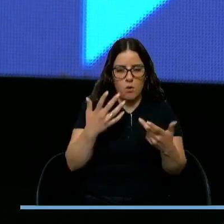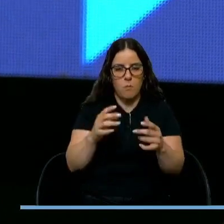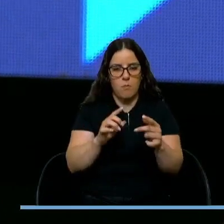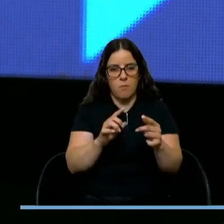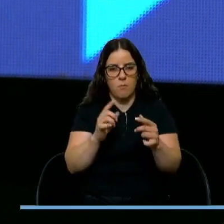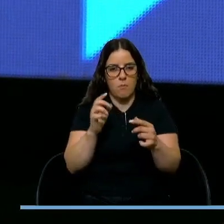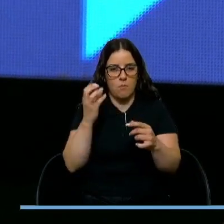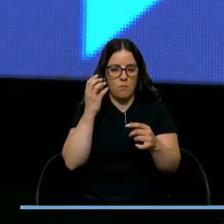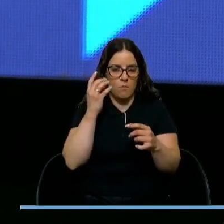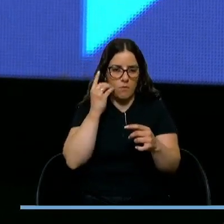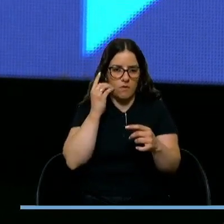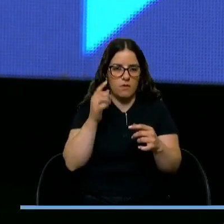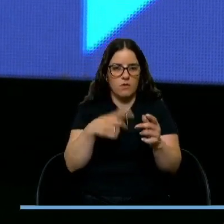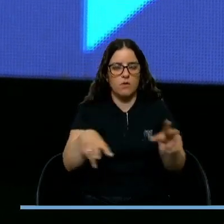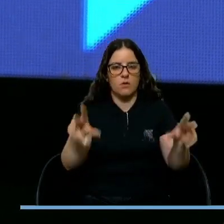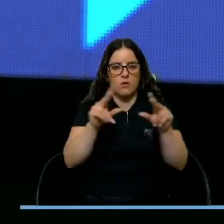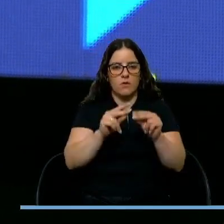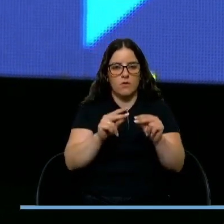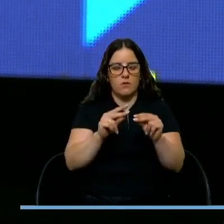landline and mobile